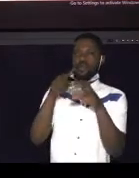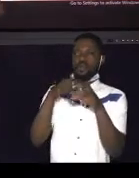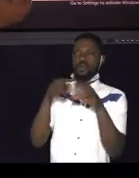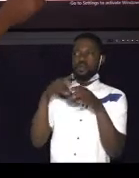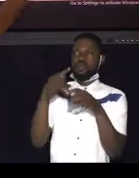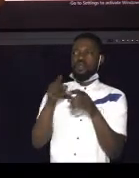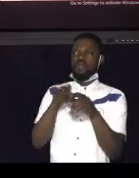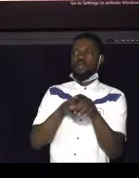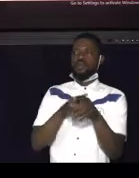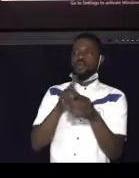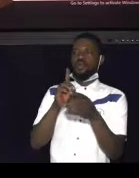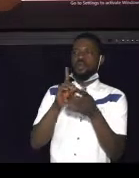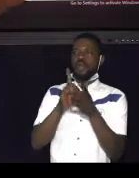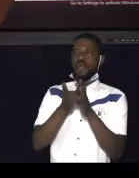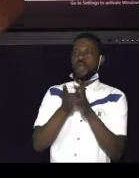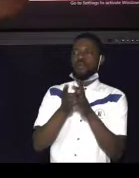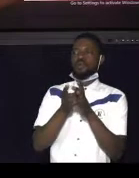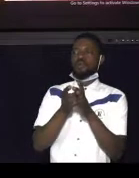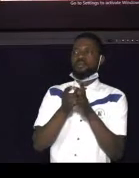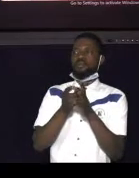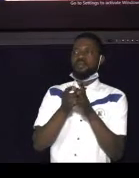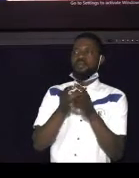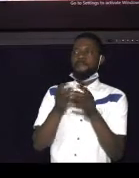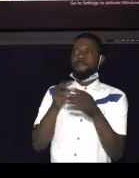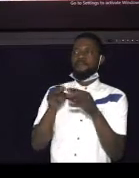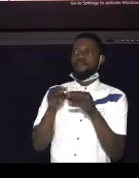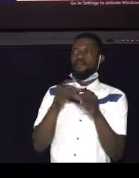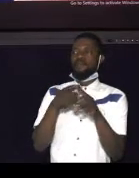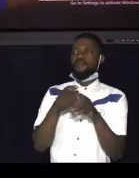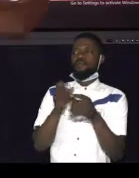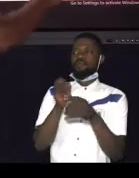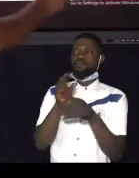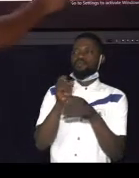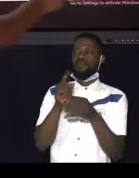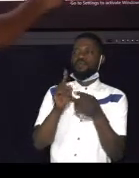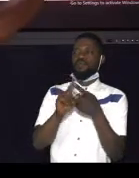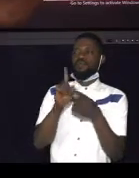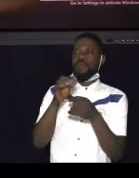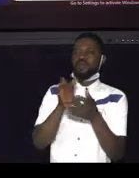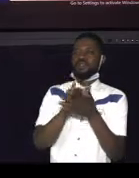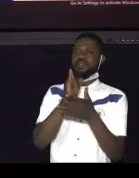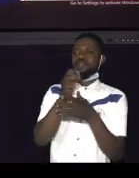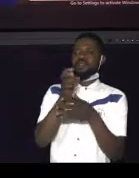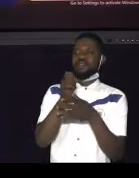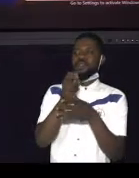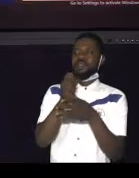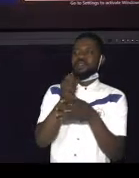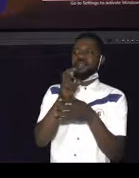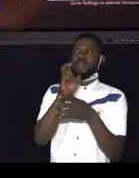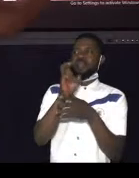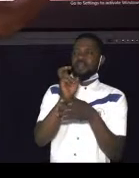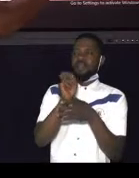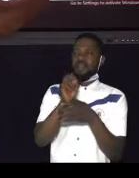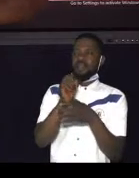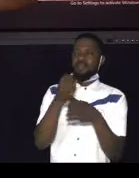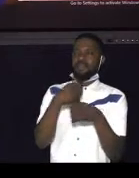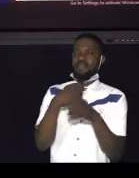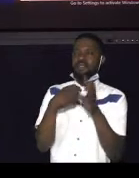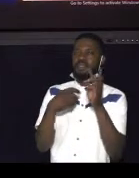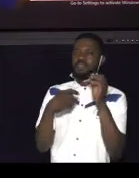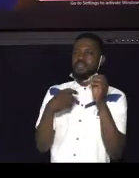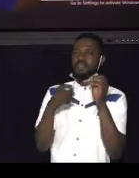clock or the short hand or any hand for that matter moves from 12 to 1, that is 30 degrees. 30 degrees making